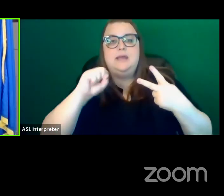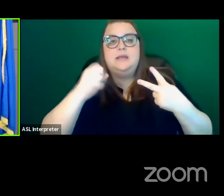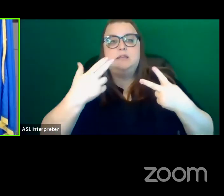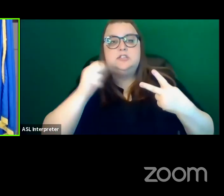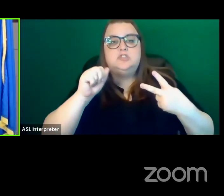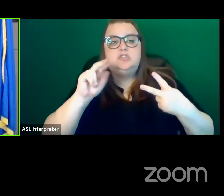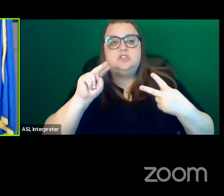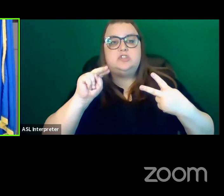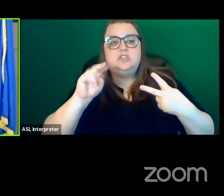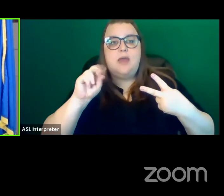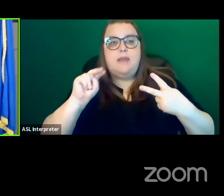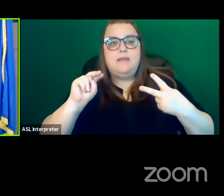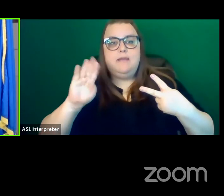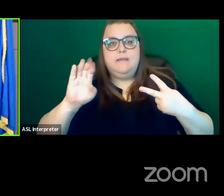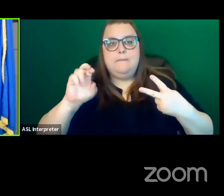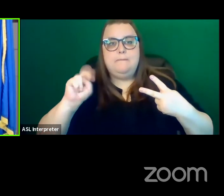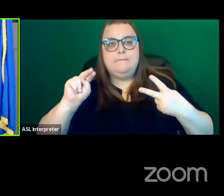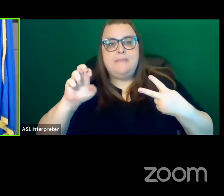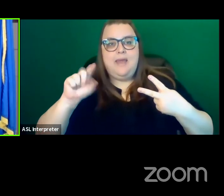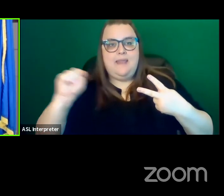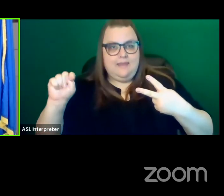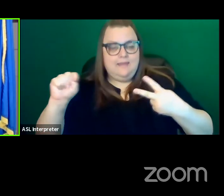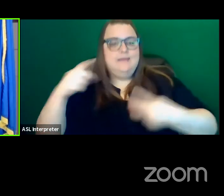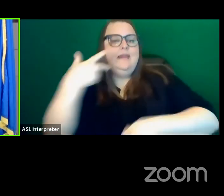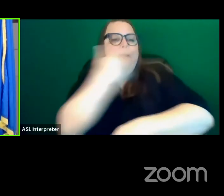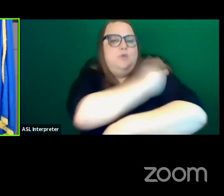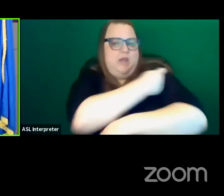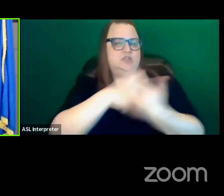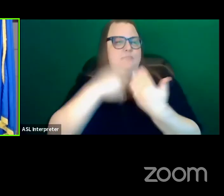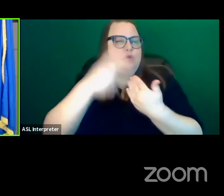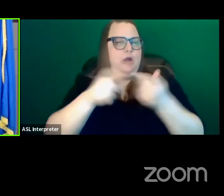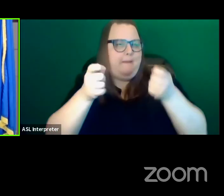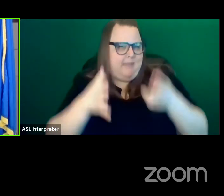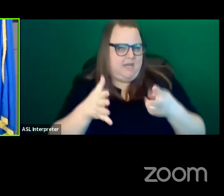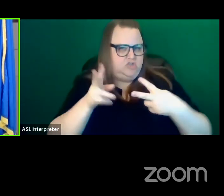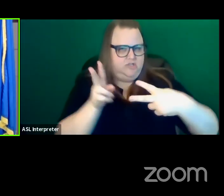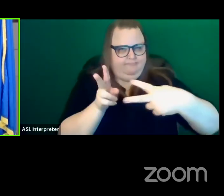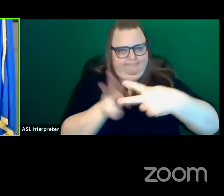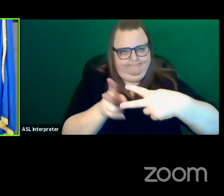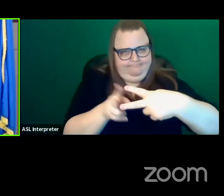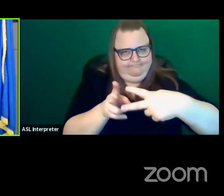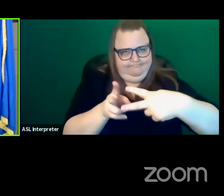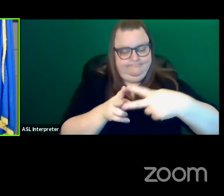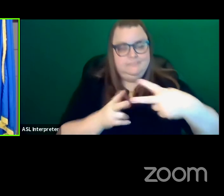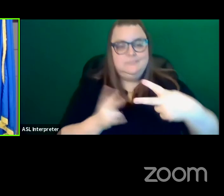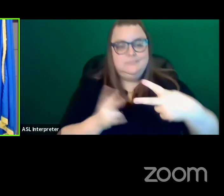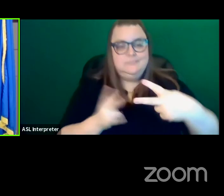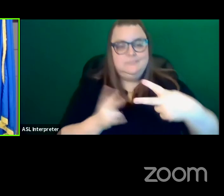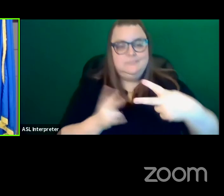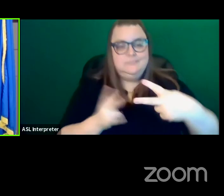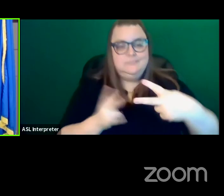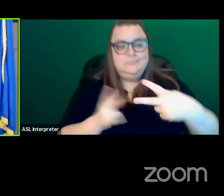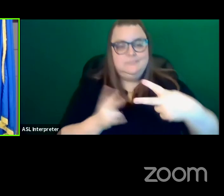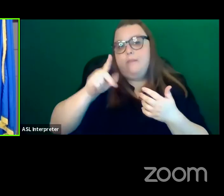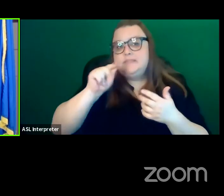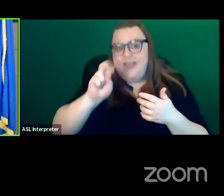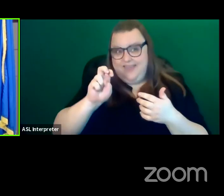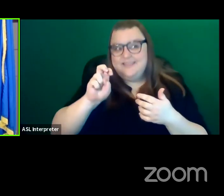Program Manager, Division of Public and Behavioral Health. They will provide an update to the state's effort as we prepare